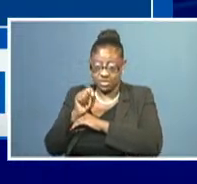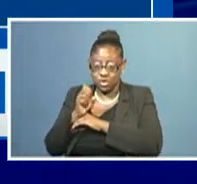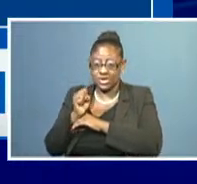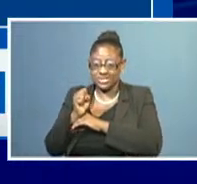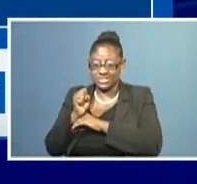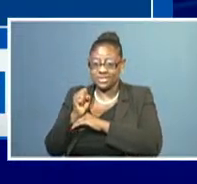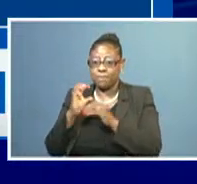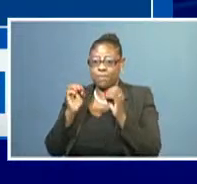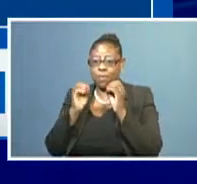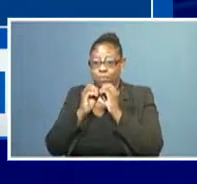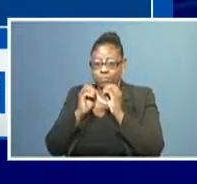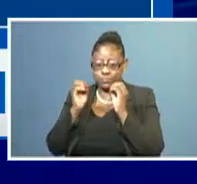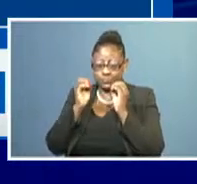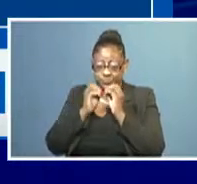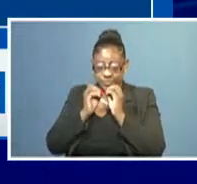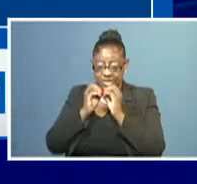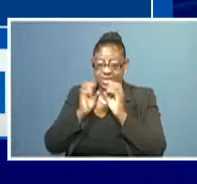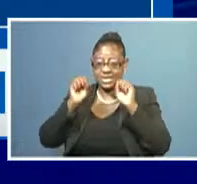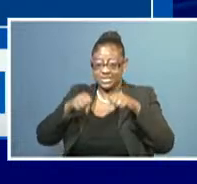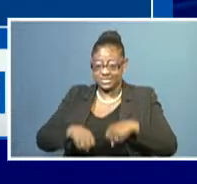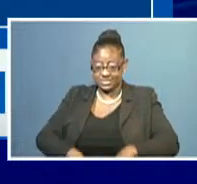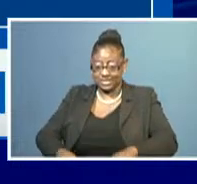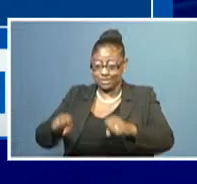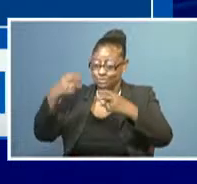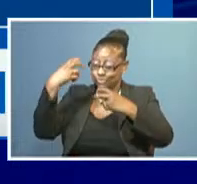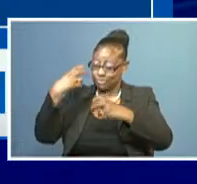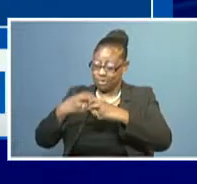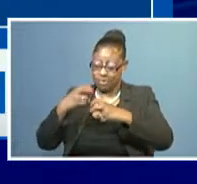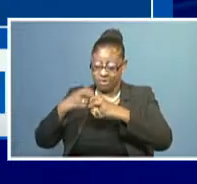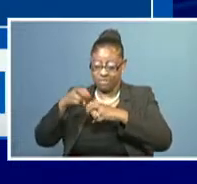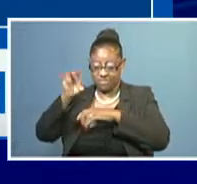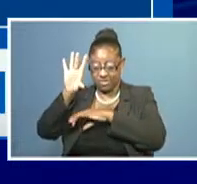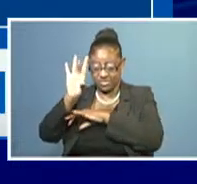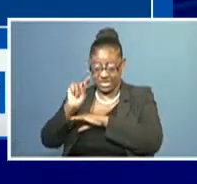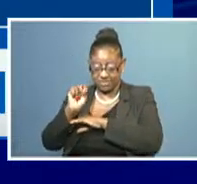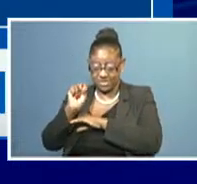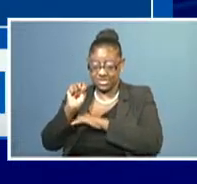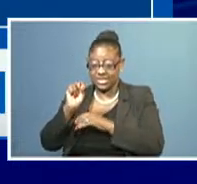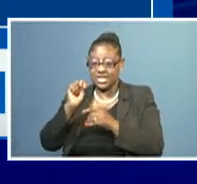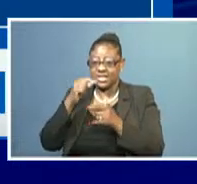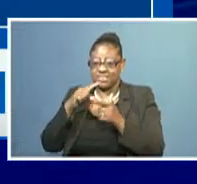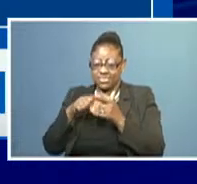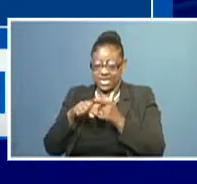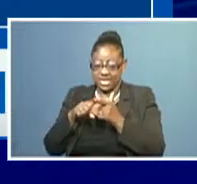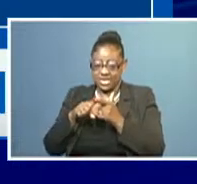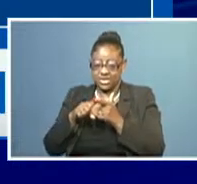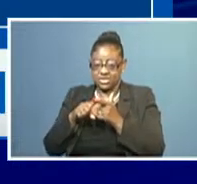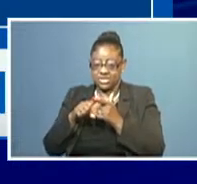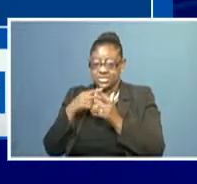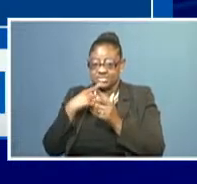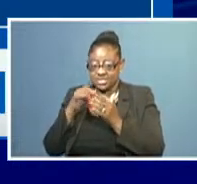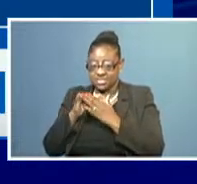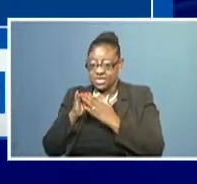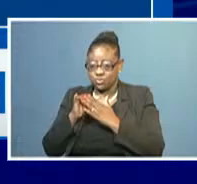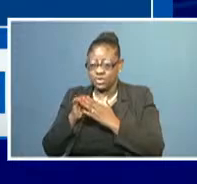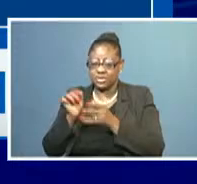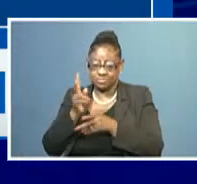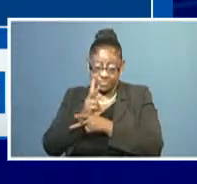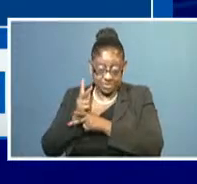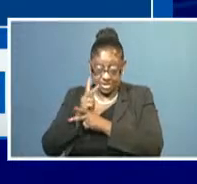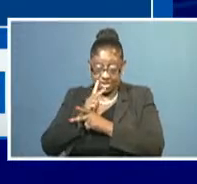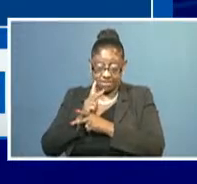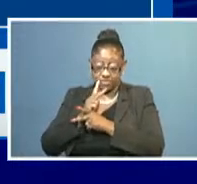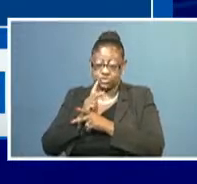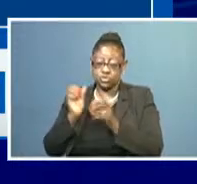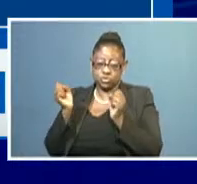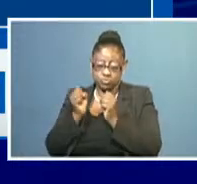to 15 to 25 knots. Very rough seas on Sunday, 5 to 8 feet over the ocean. So we will be putting some advisories in place for small